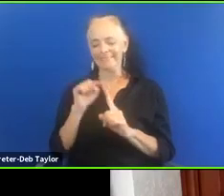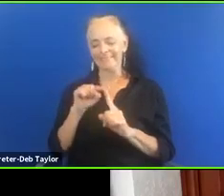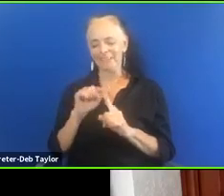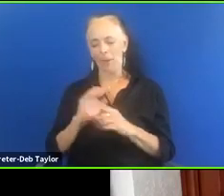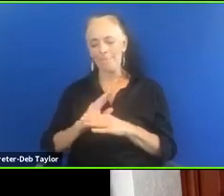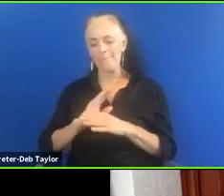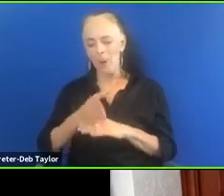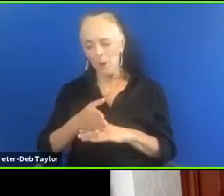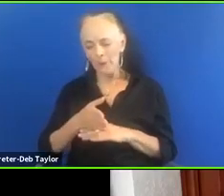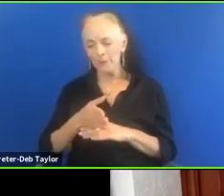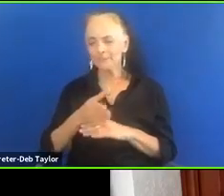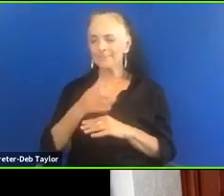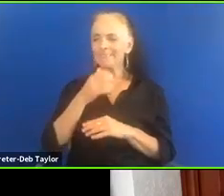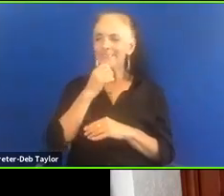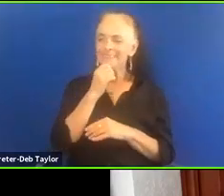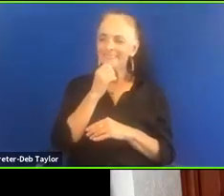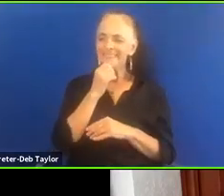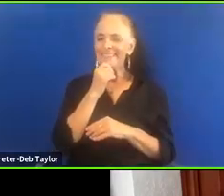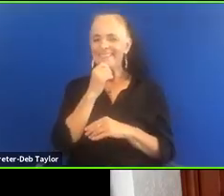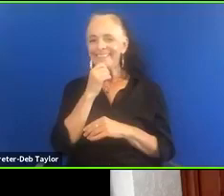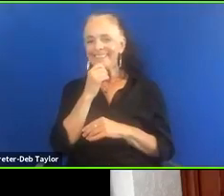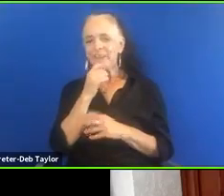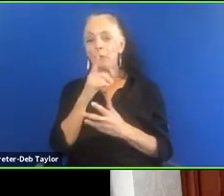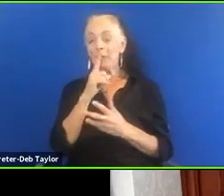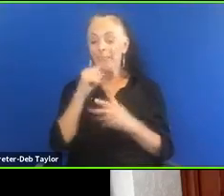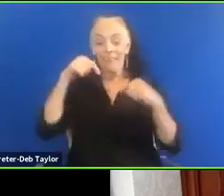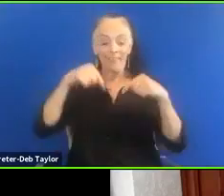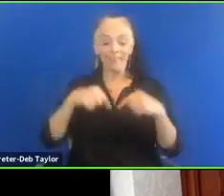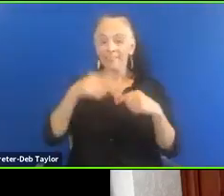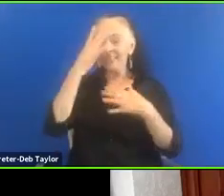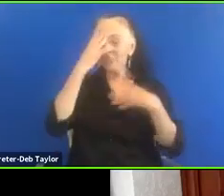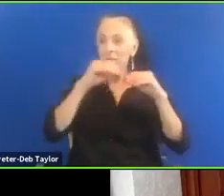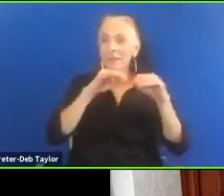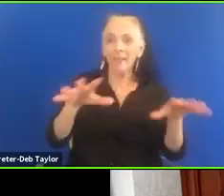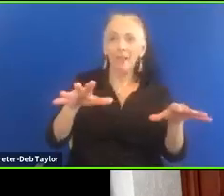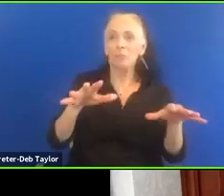this pandemic and future ones could